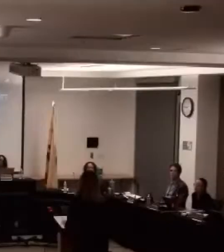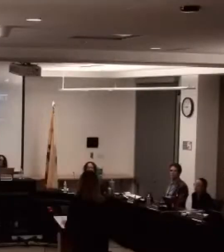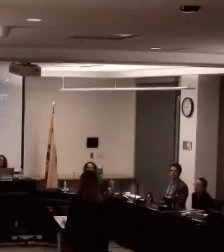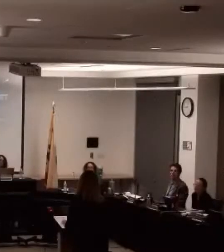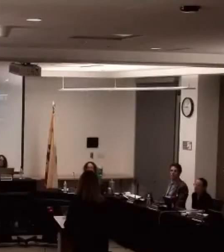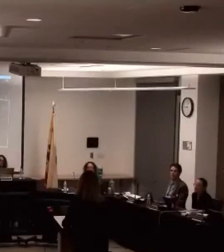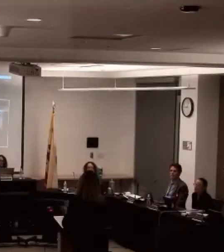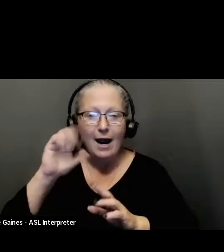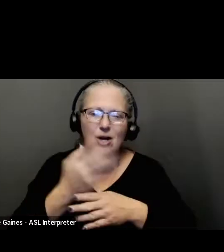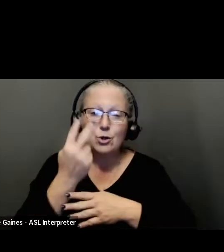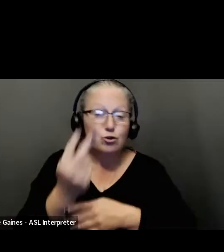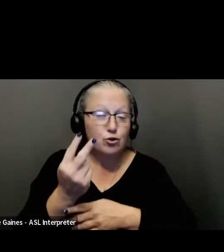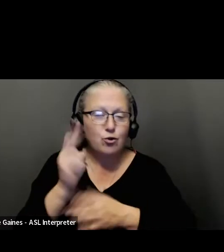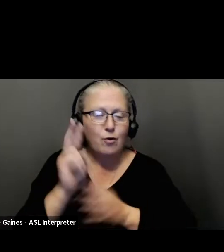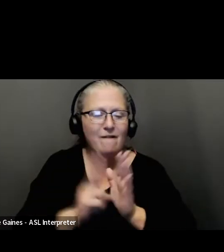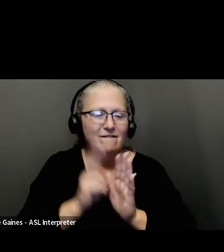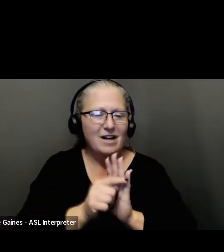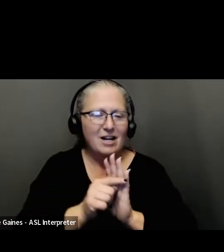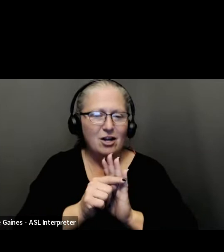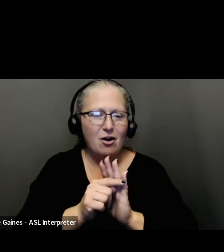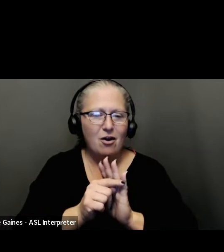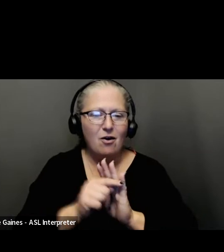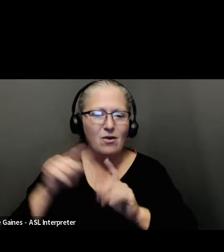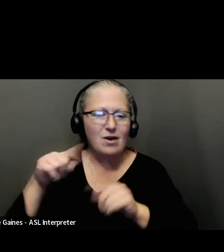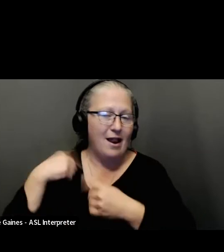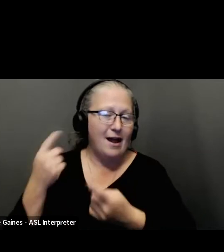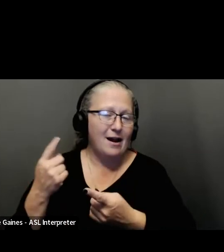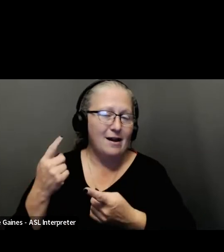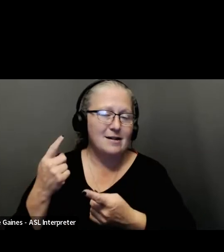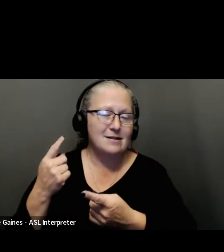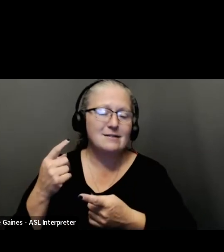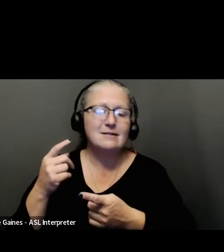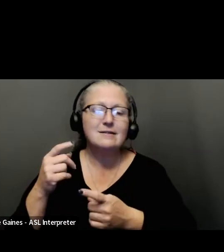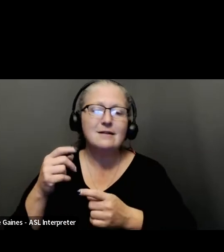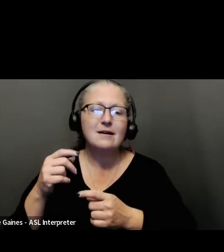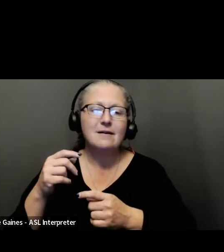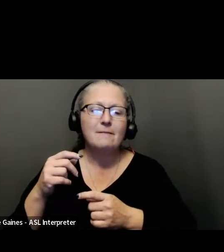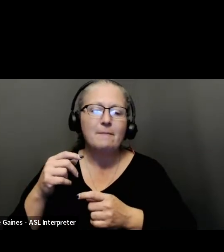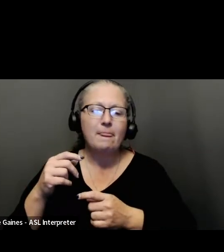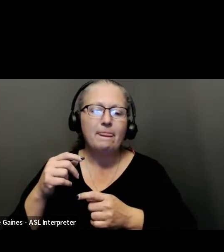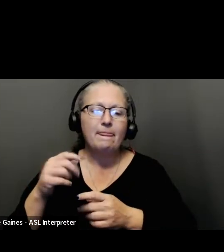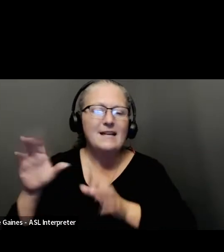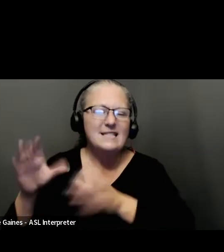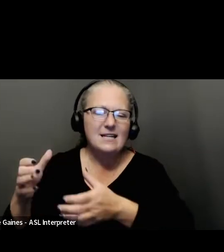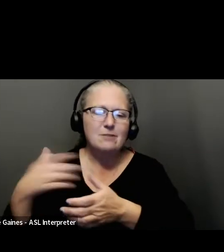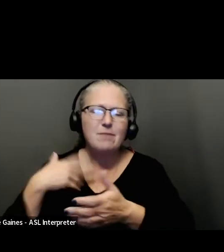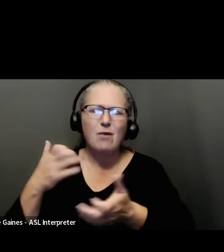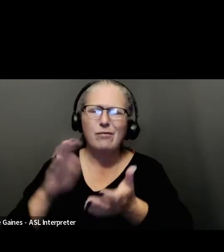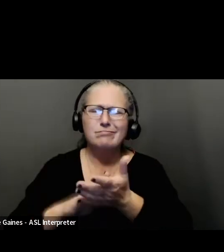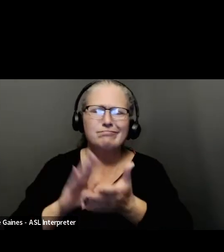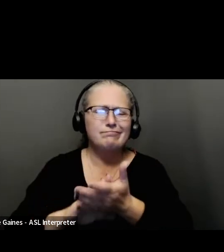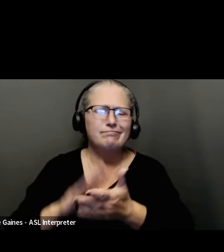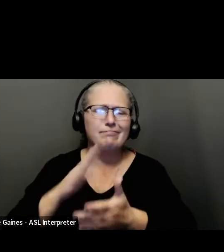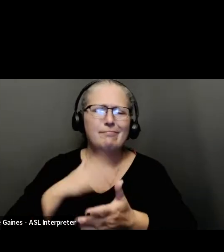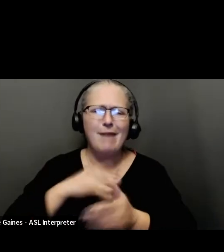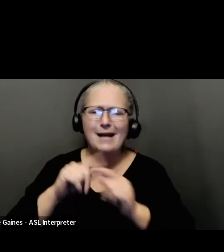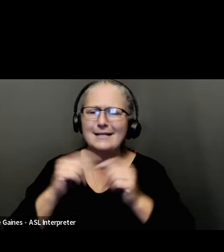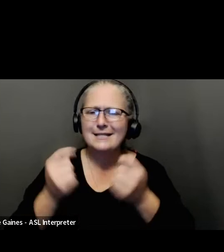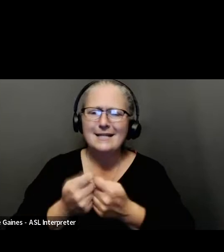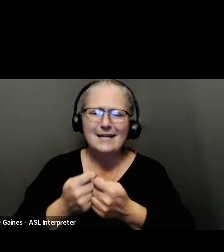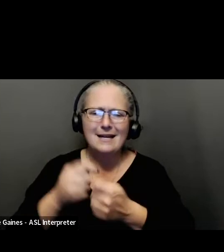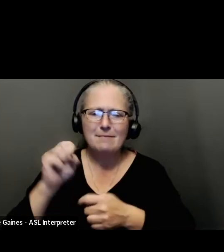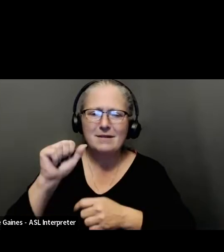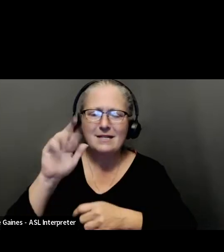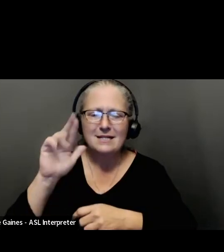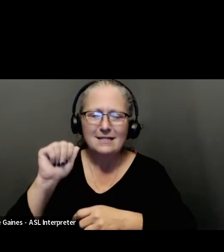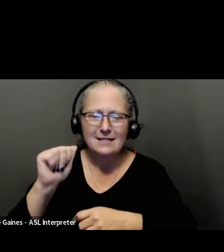share just 2 of the videos in our latest series. But I want to offer praise to my team, Sayer Happich and